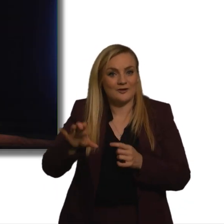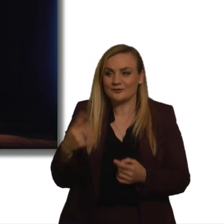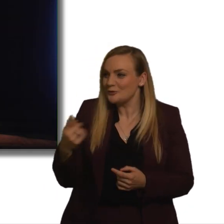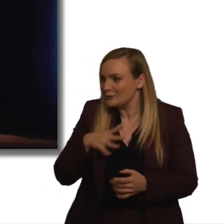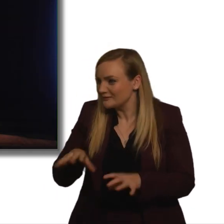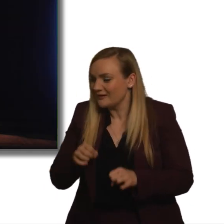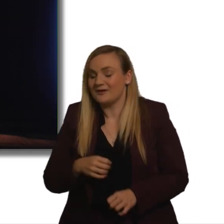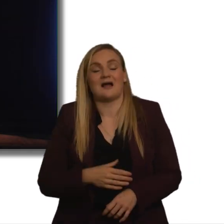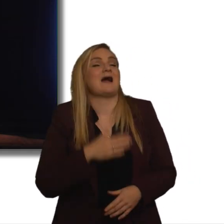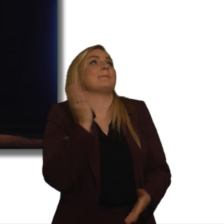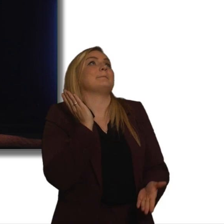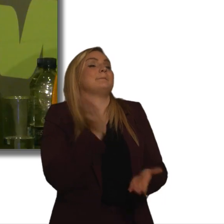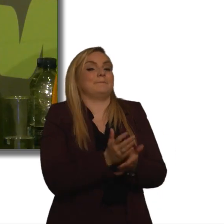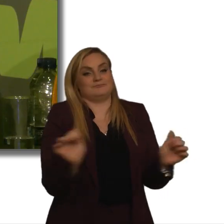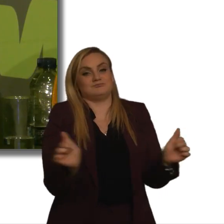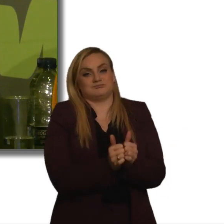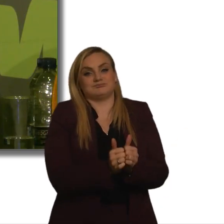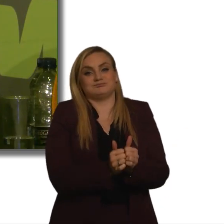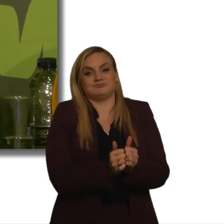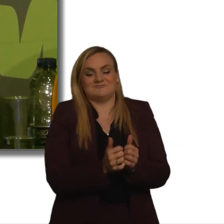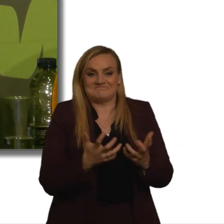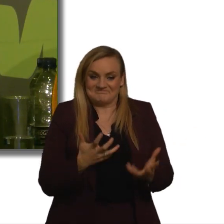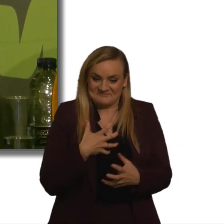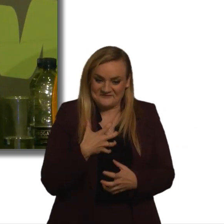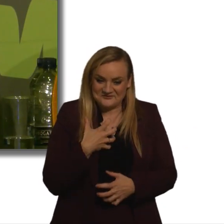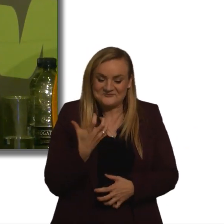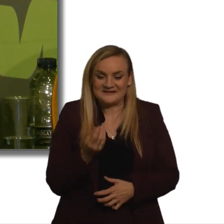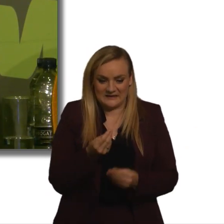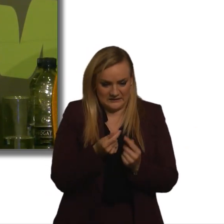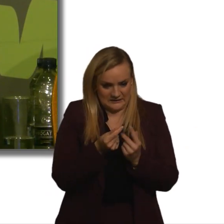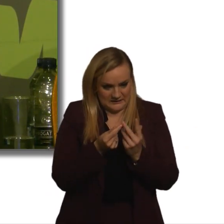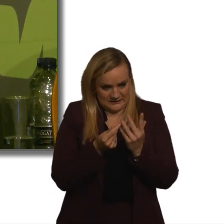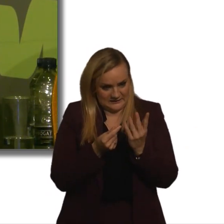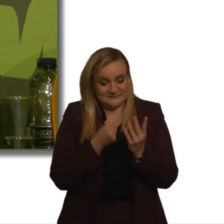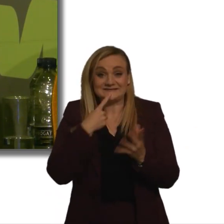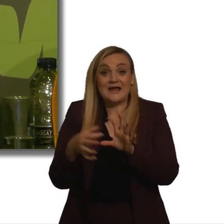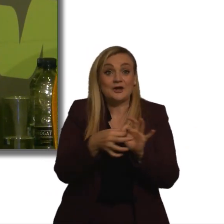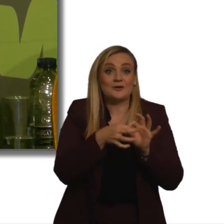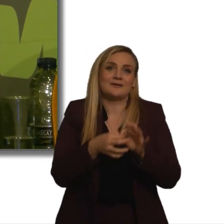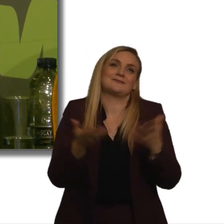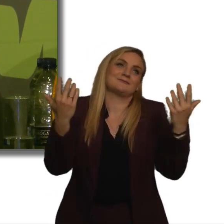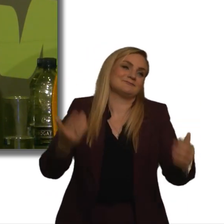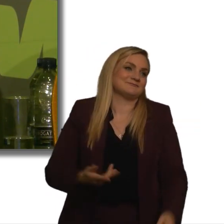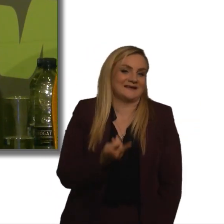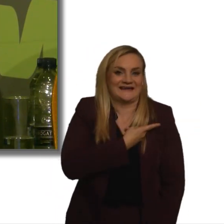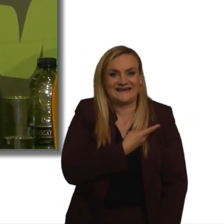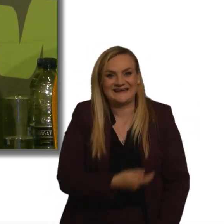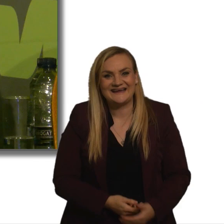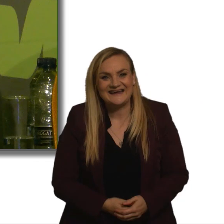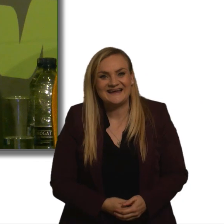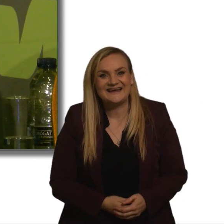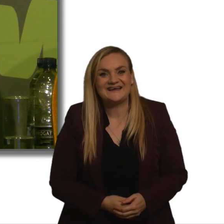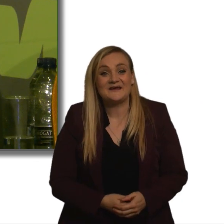one. Absolutely. So frustrating to say we're cooperatives, for goodness sake. Of course,